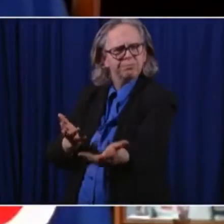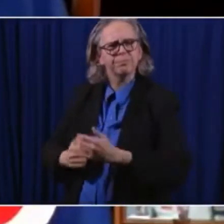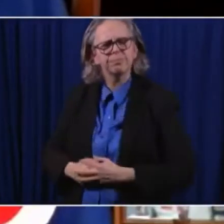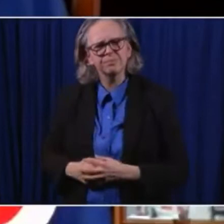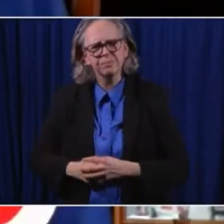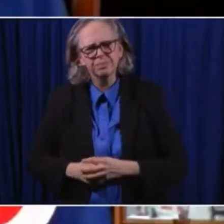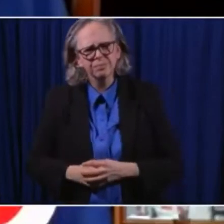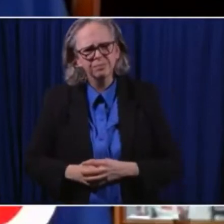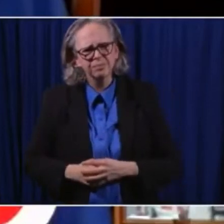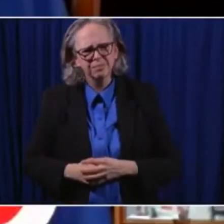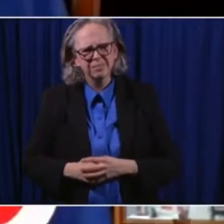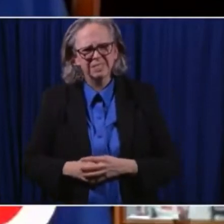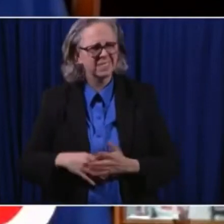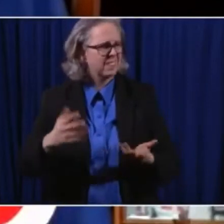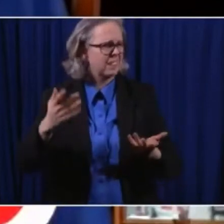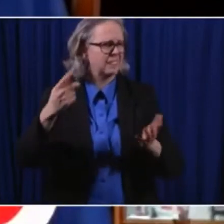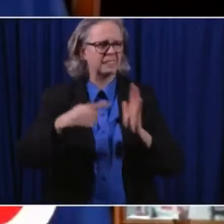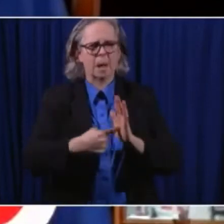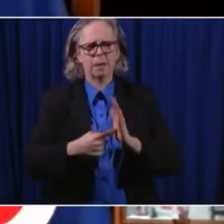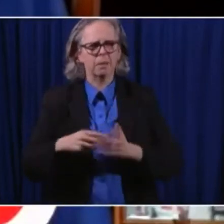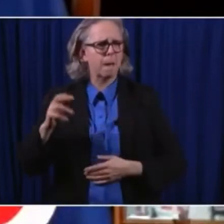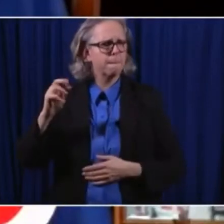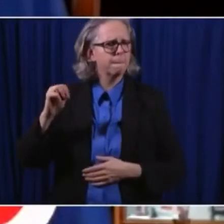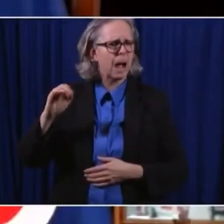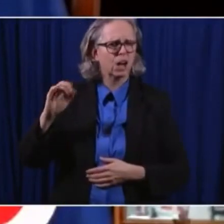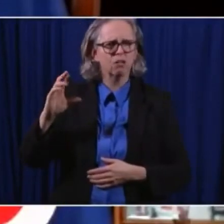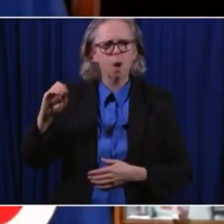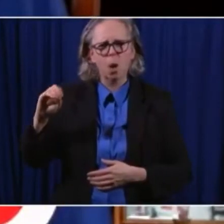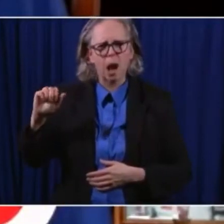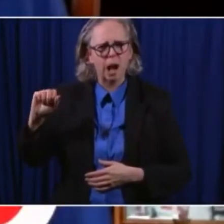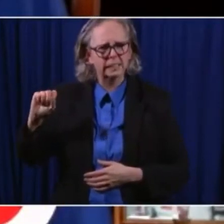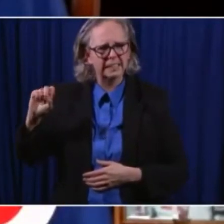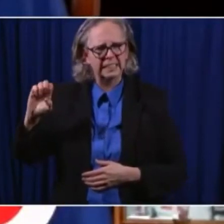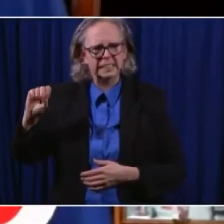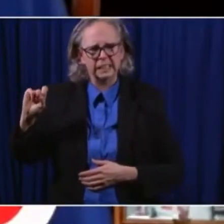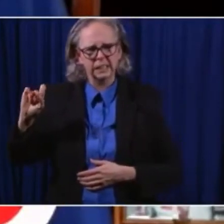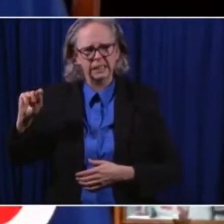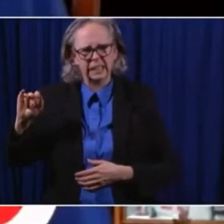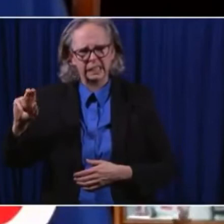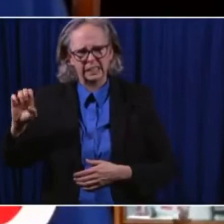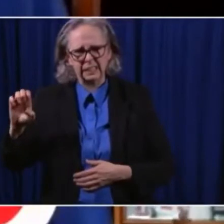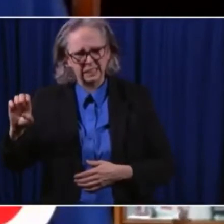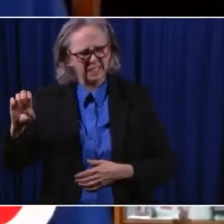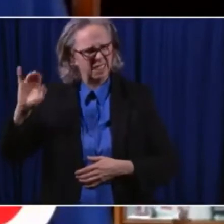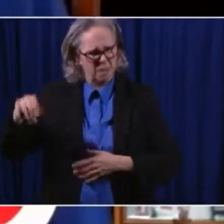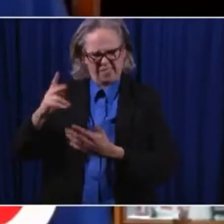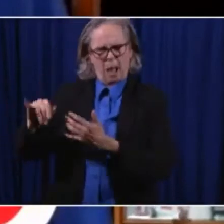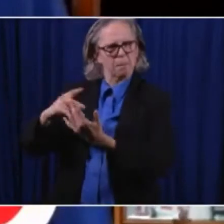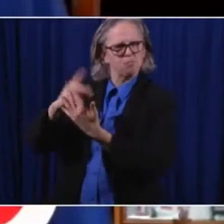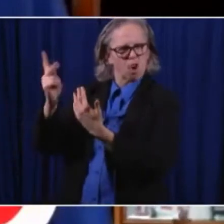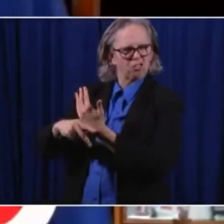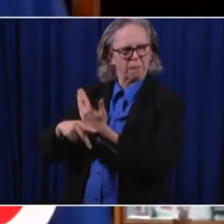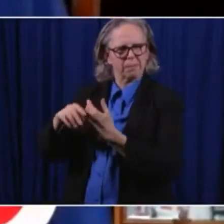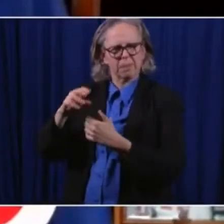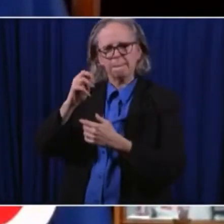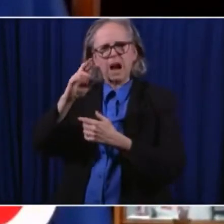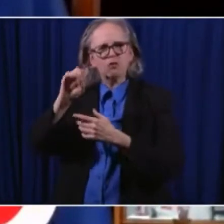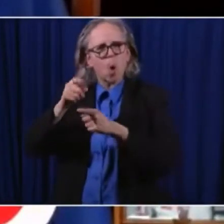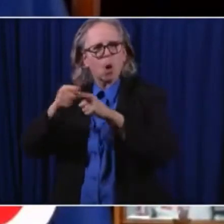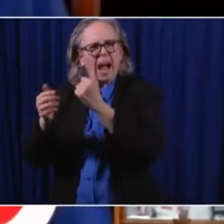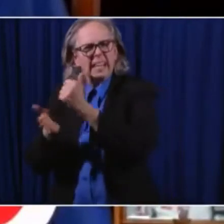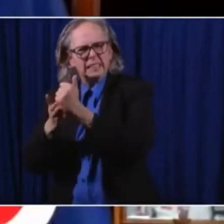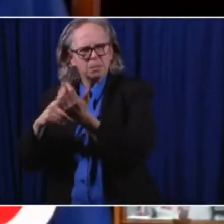assistance program. This is targeted at a lot of tech-focused credentials, which is what employers